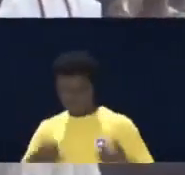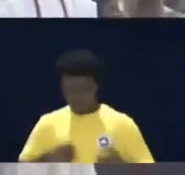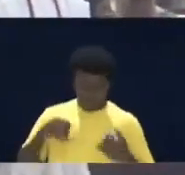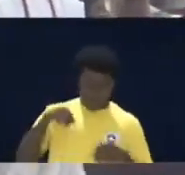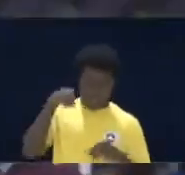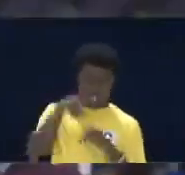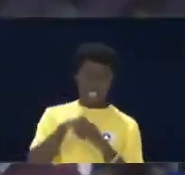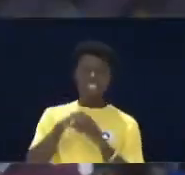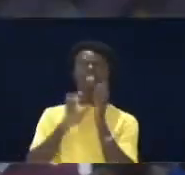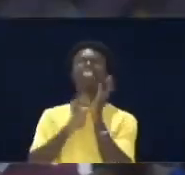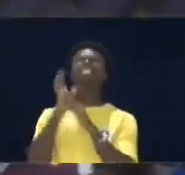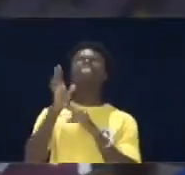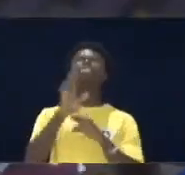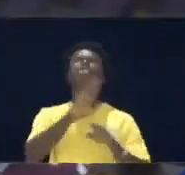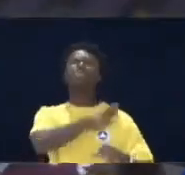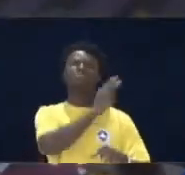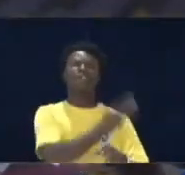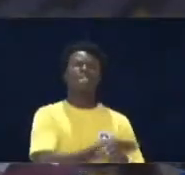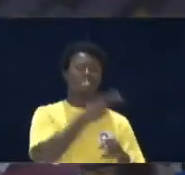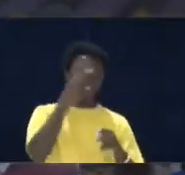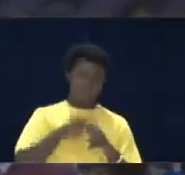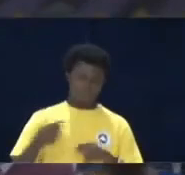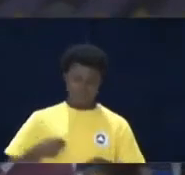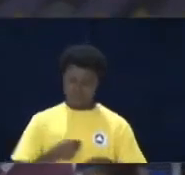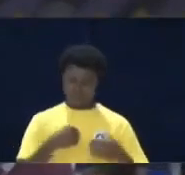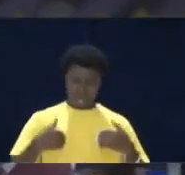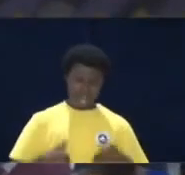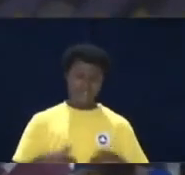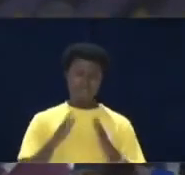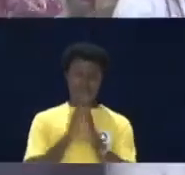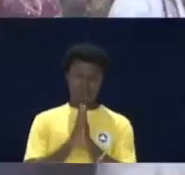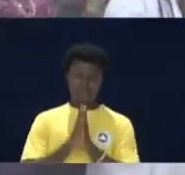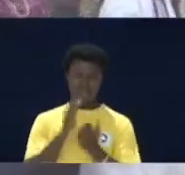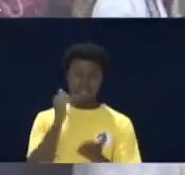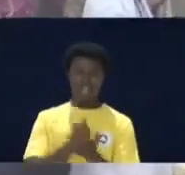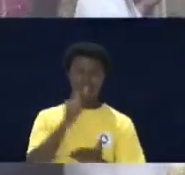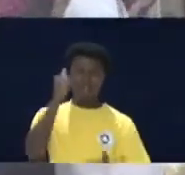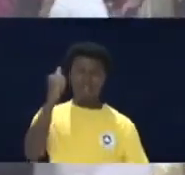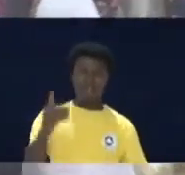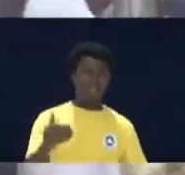In Jesus' mighty name, we have prayed.